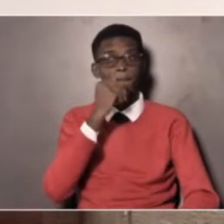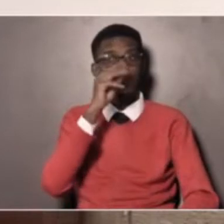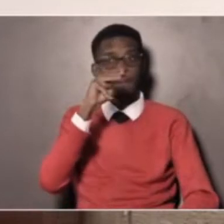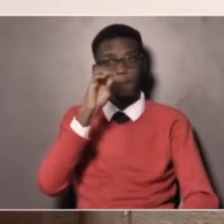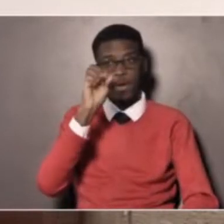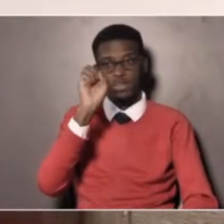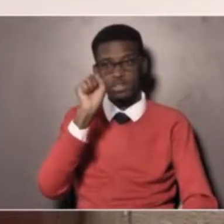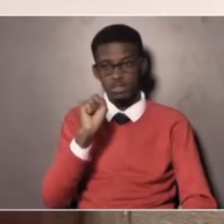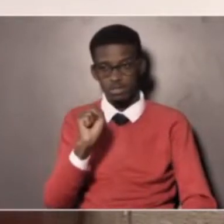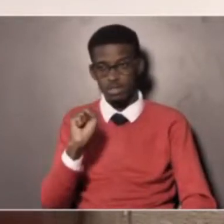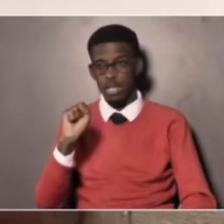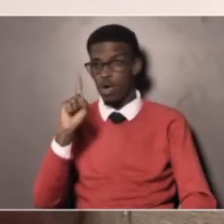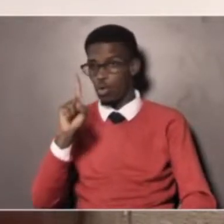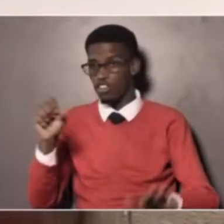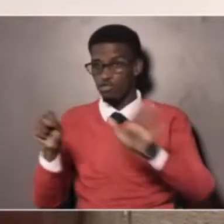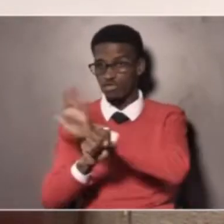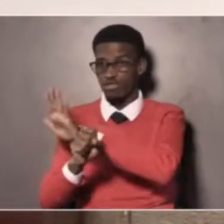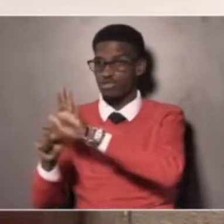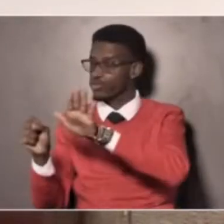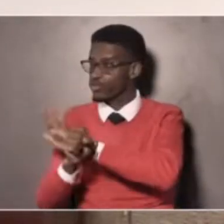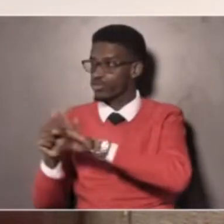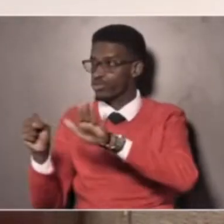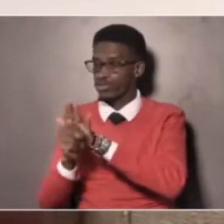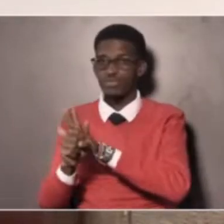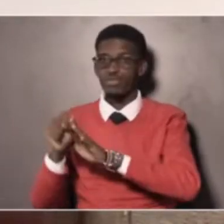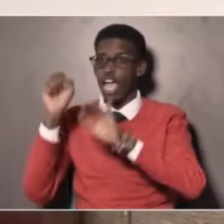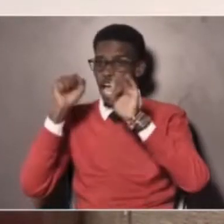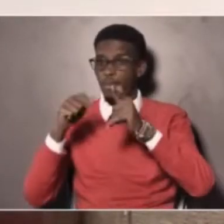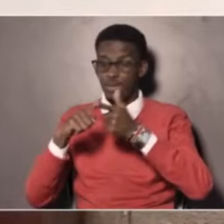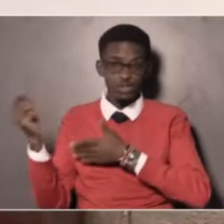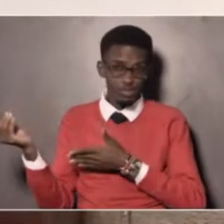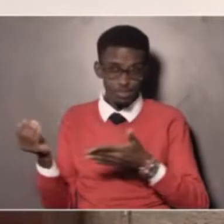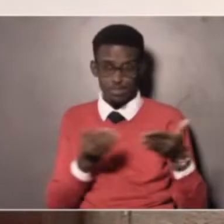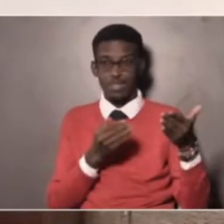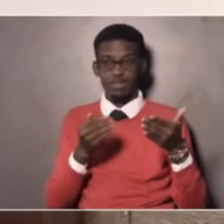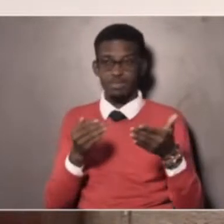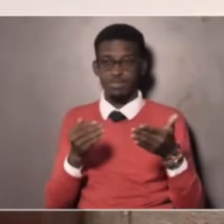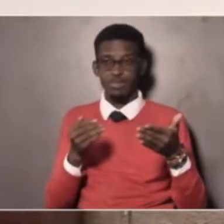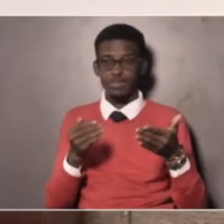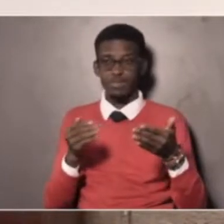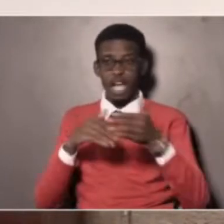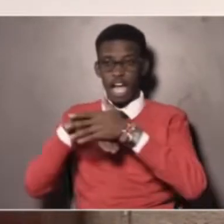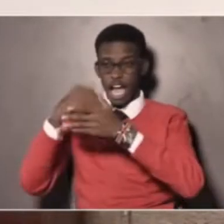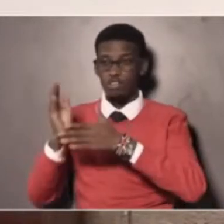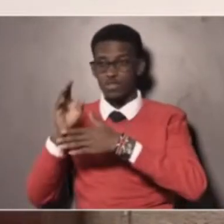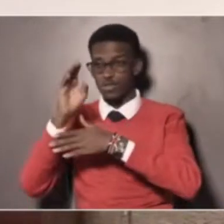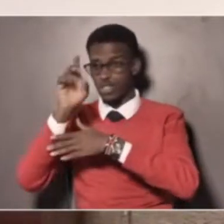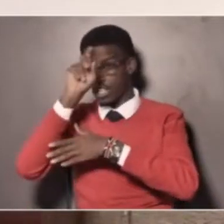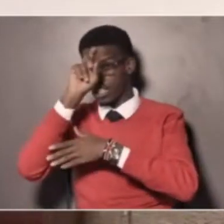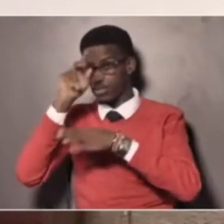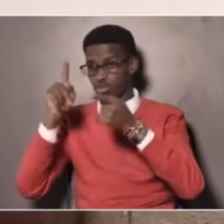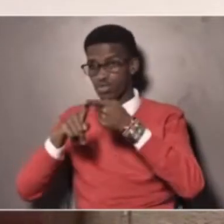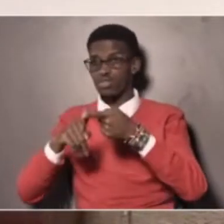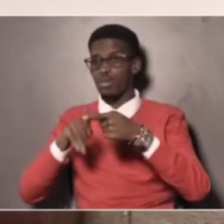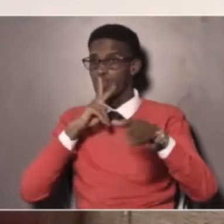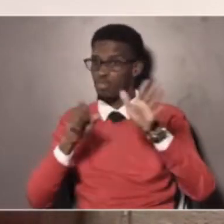one full of wisdom also. He was able to bring the Israelites out of Egypt into the promised land.